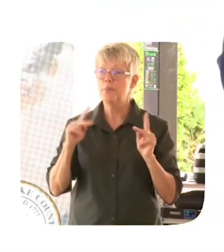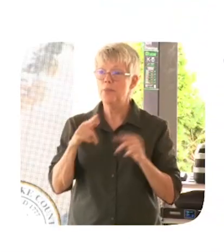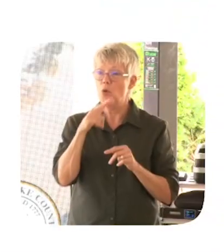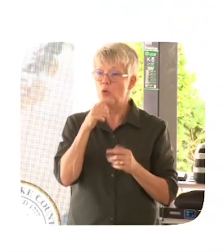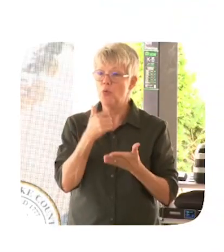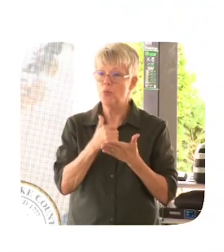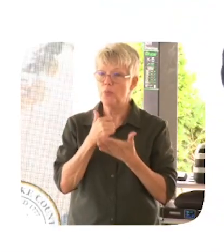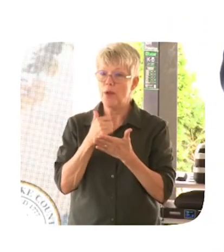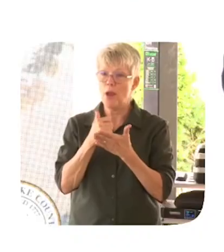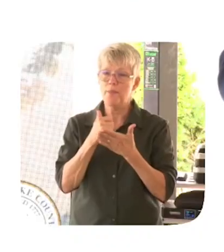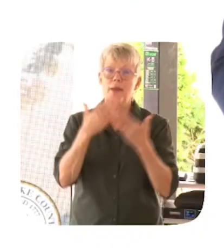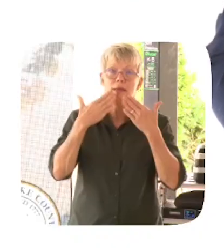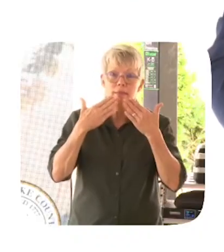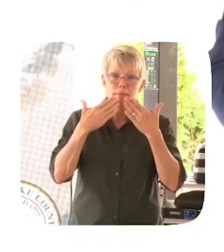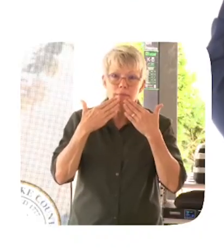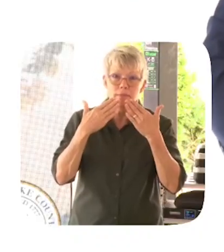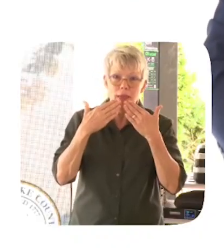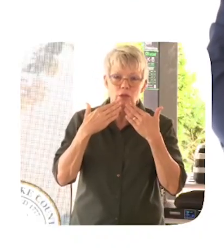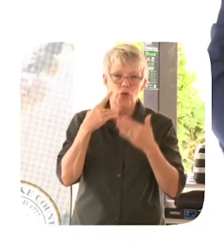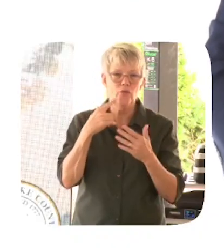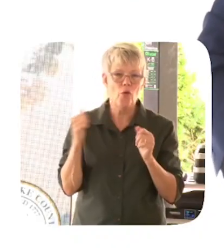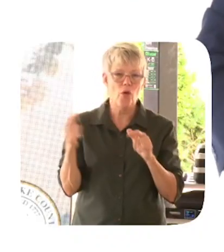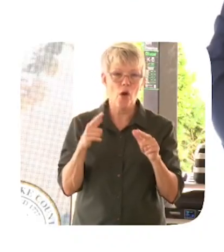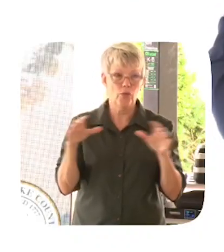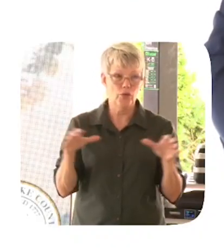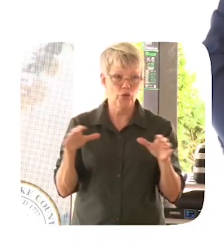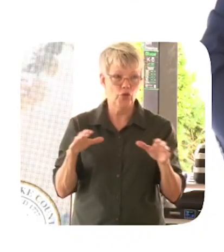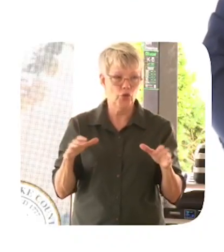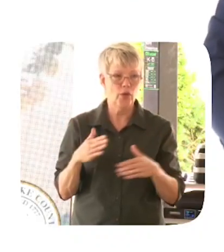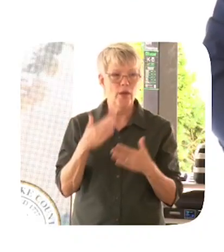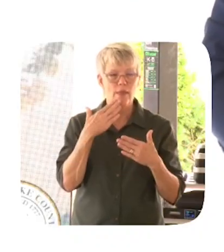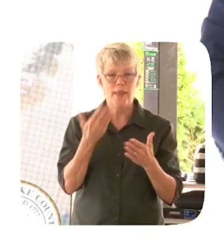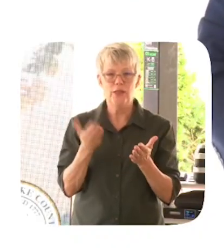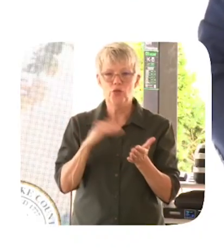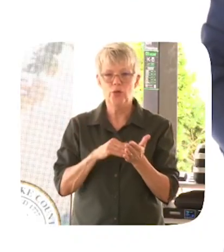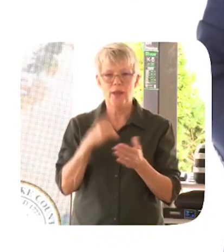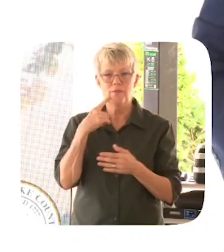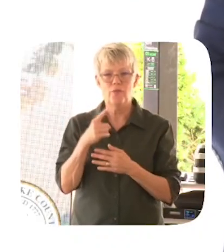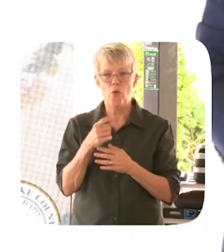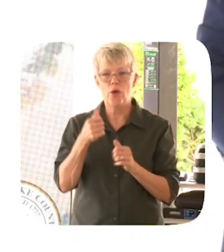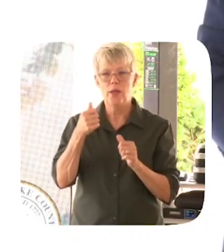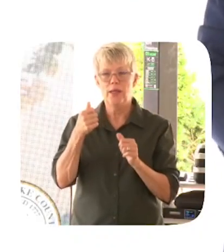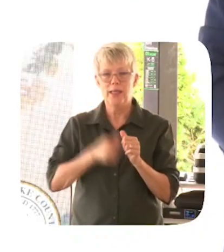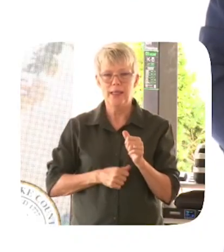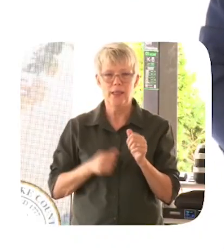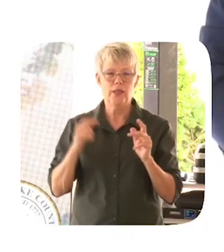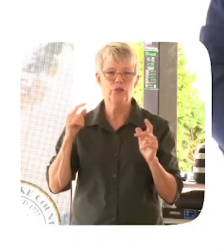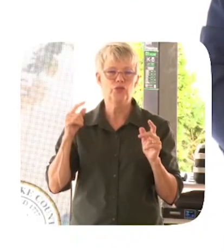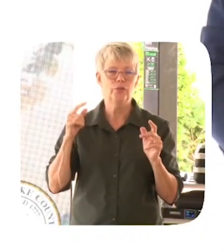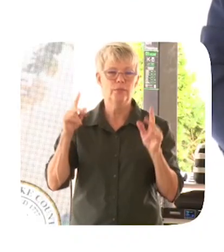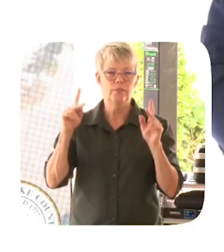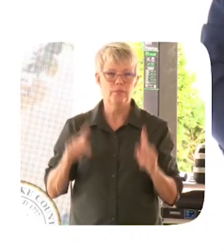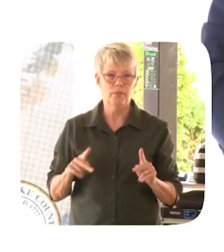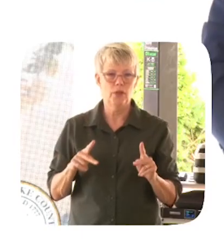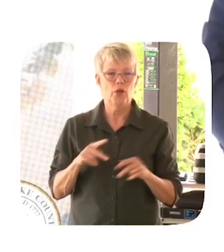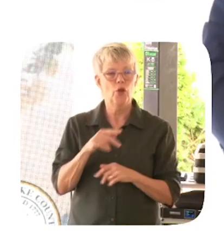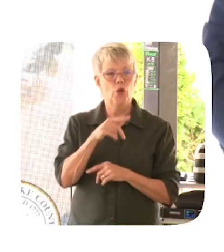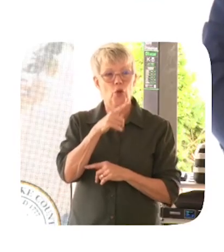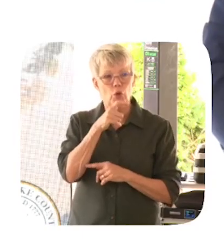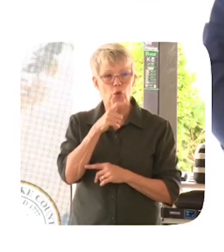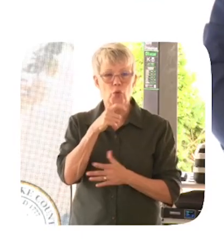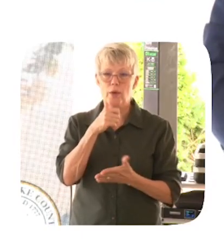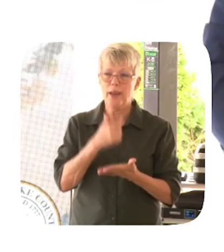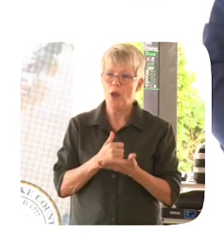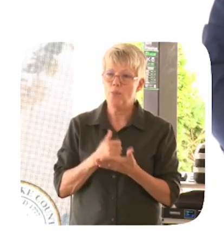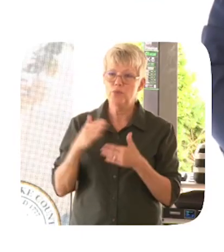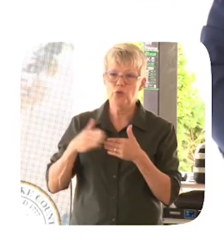together. Again, we just want to say thank you for all that you do. Thank you again to each of our folks who just helped your